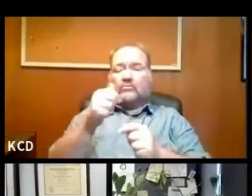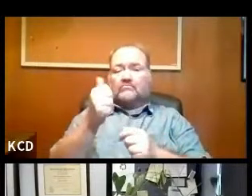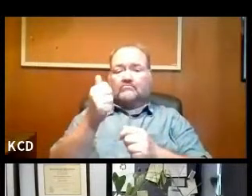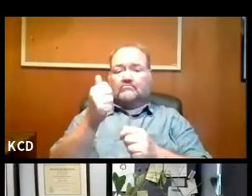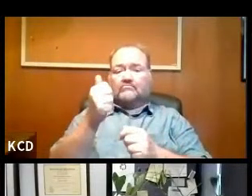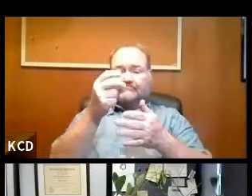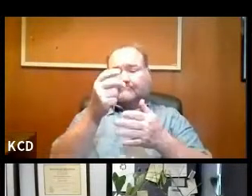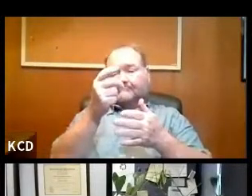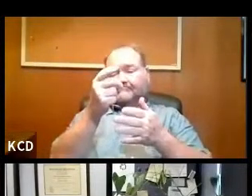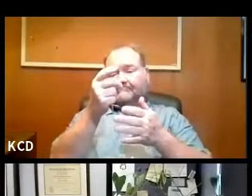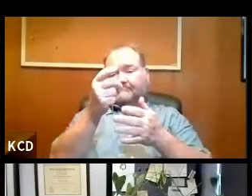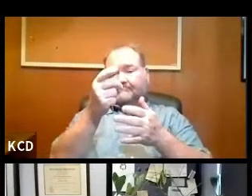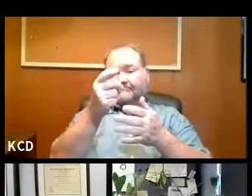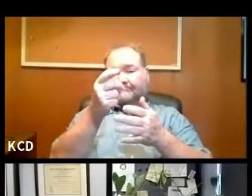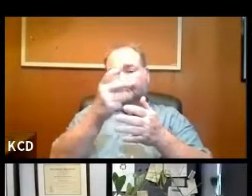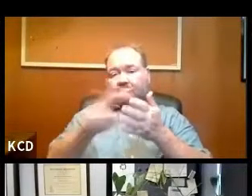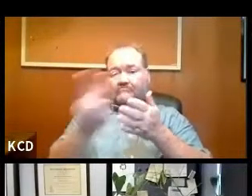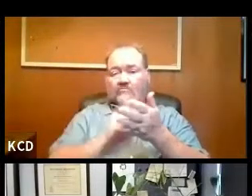schedules?